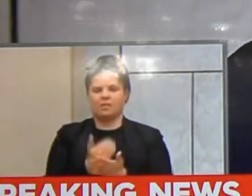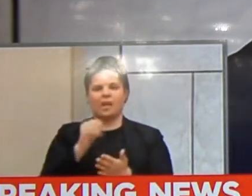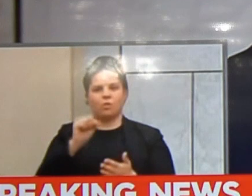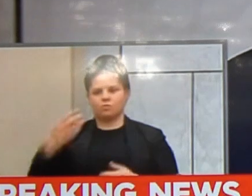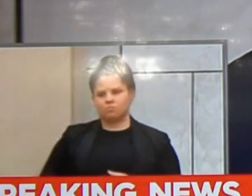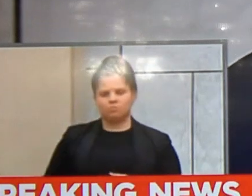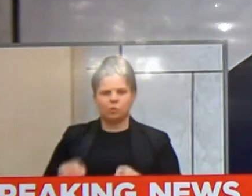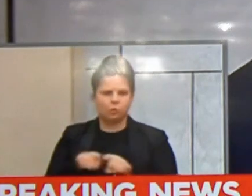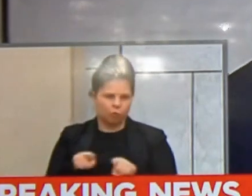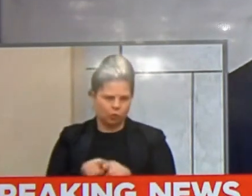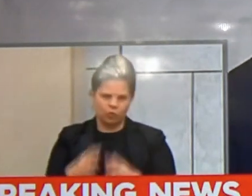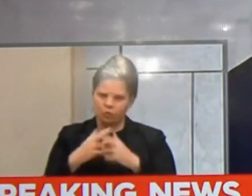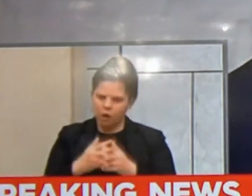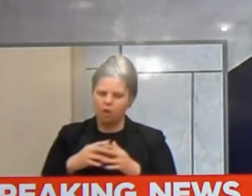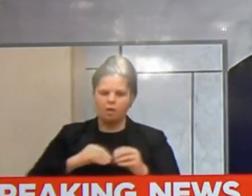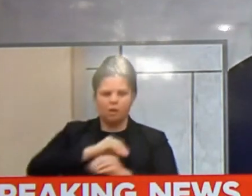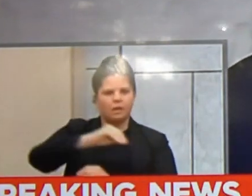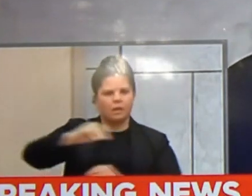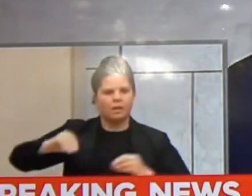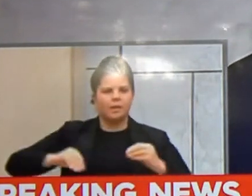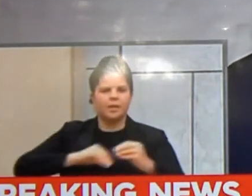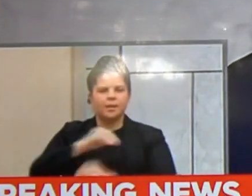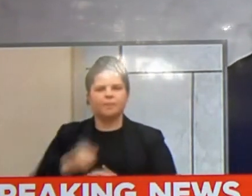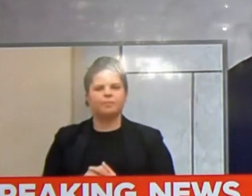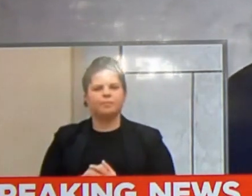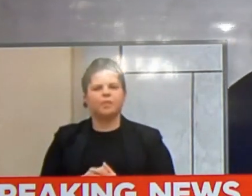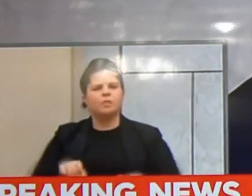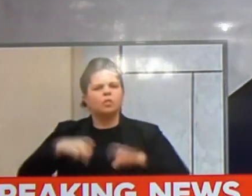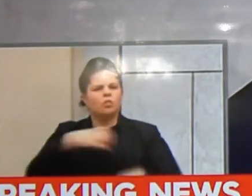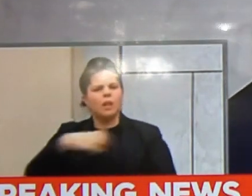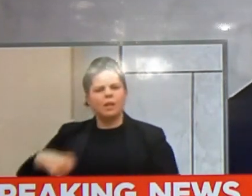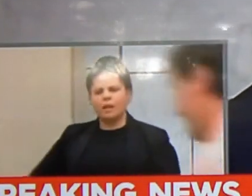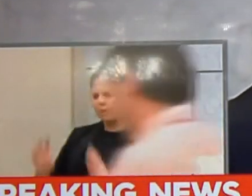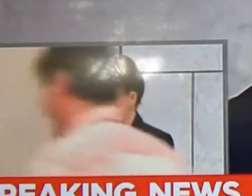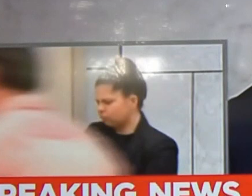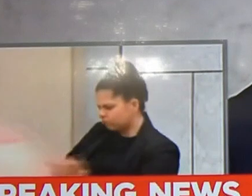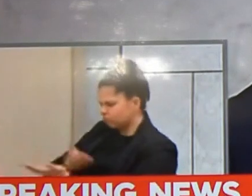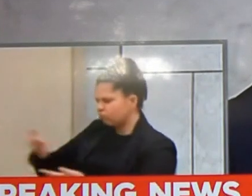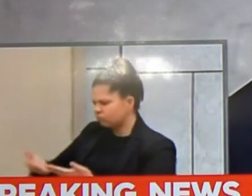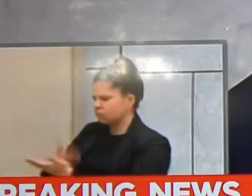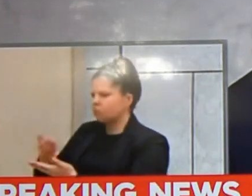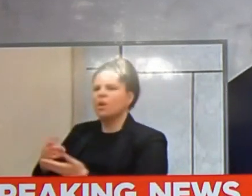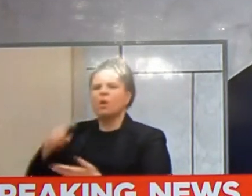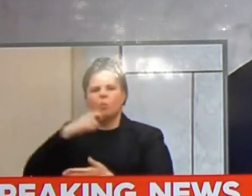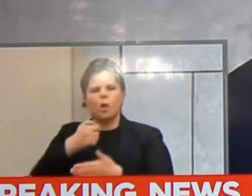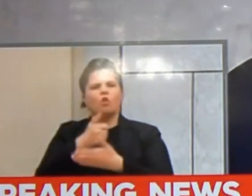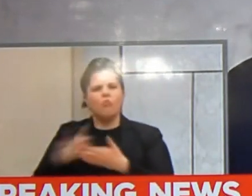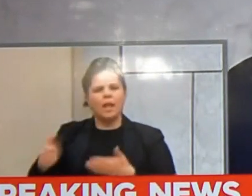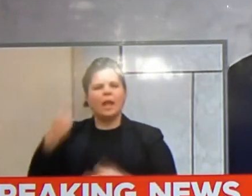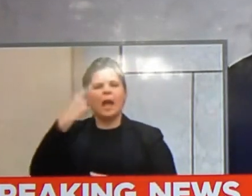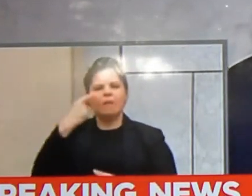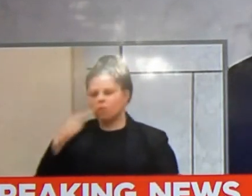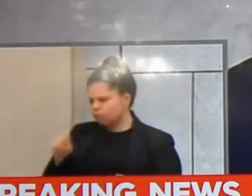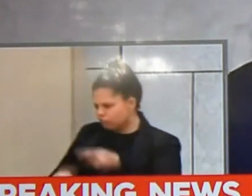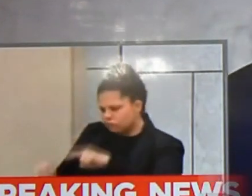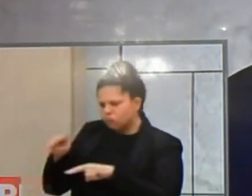National Cabinet, having putting those controls in place, will now continue to assess these measures on an ongoing basis.